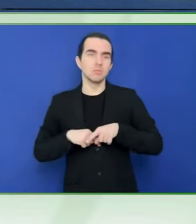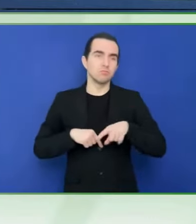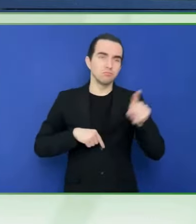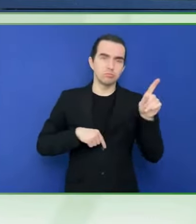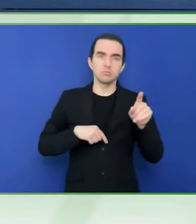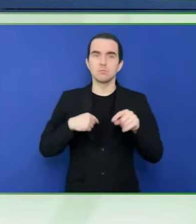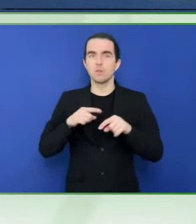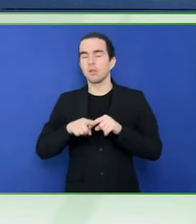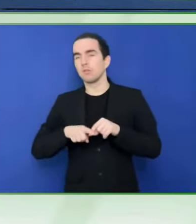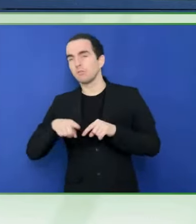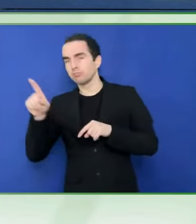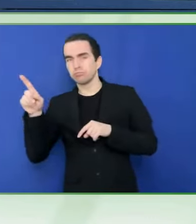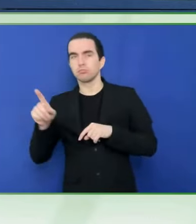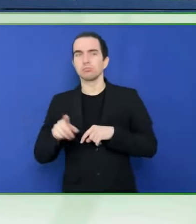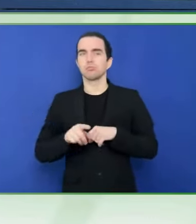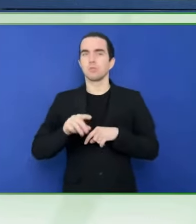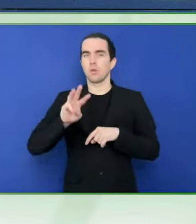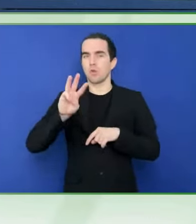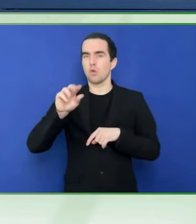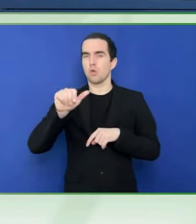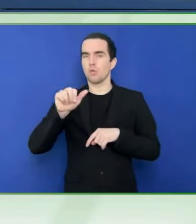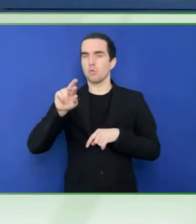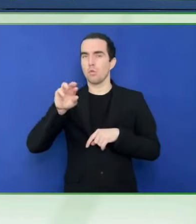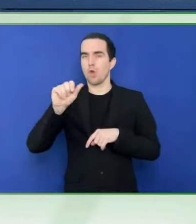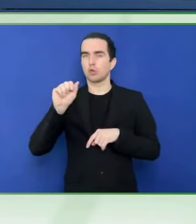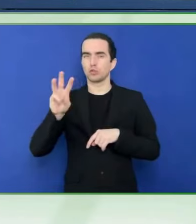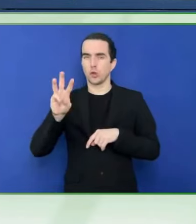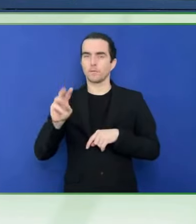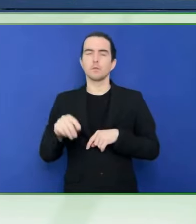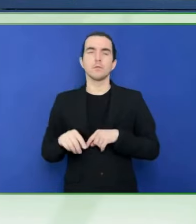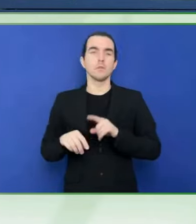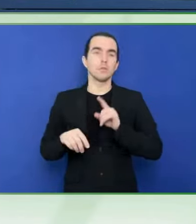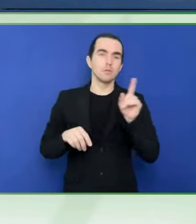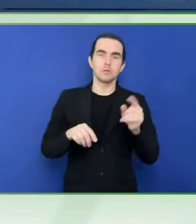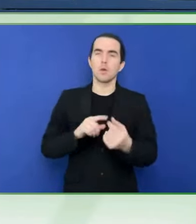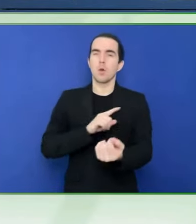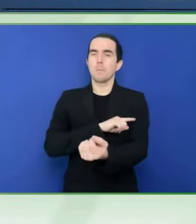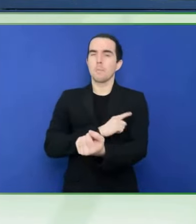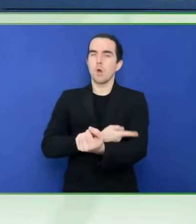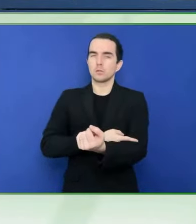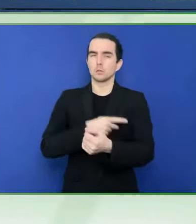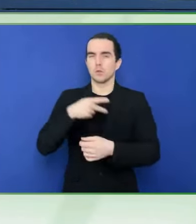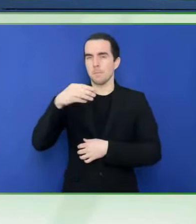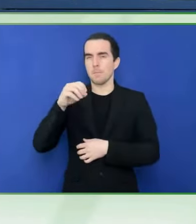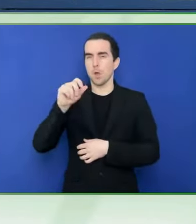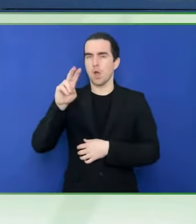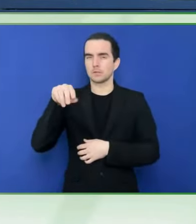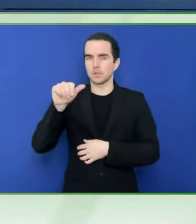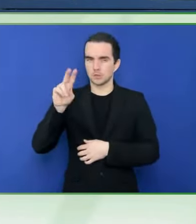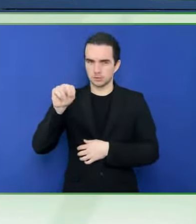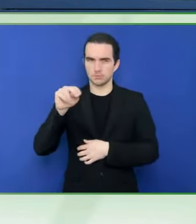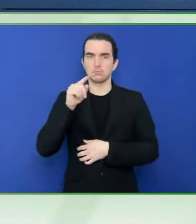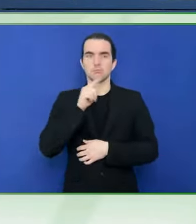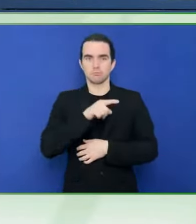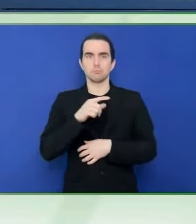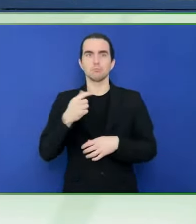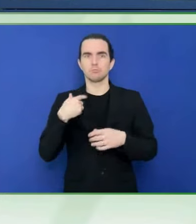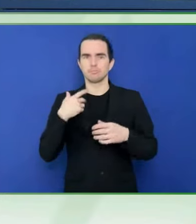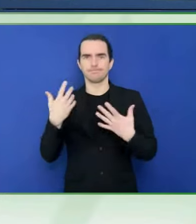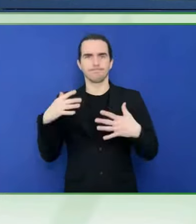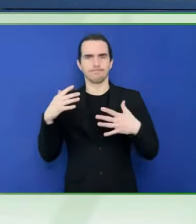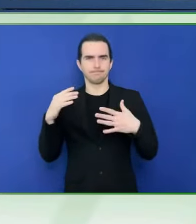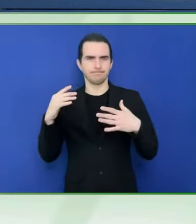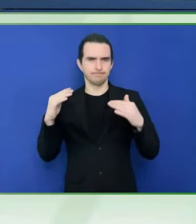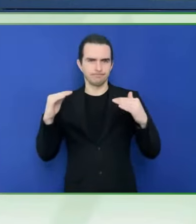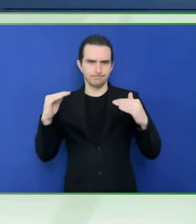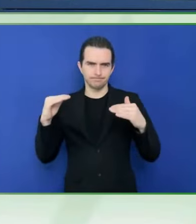passenger surveys. We analyze flows of passengers in order to make our offer even